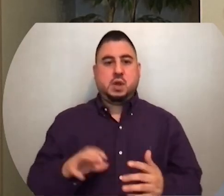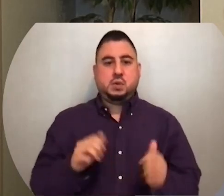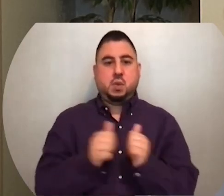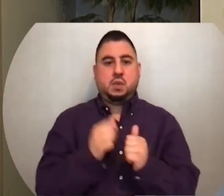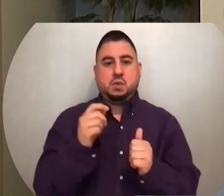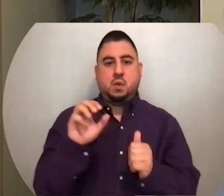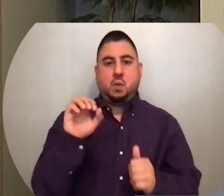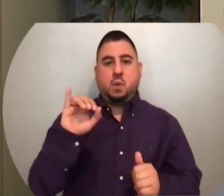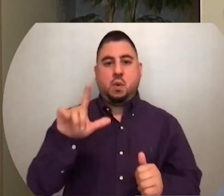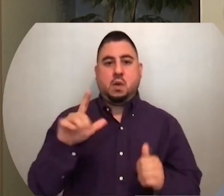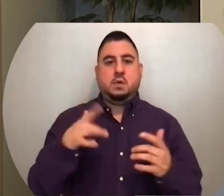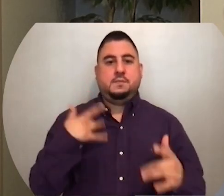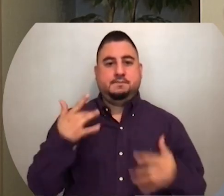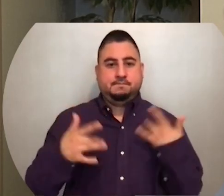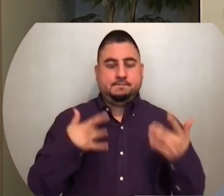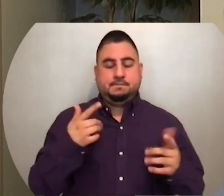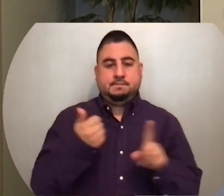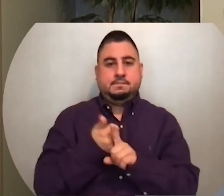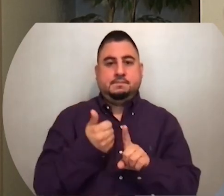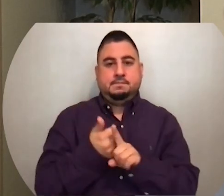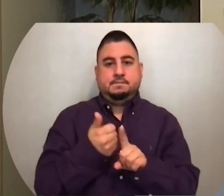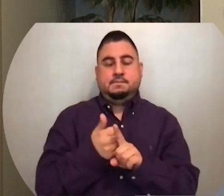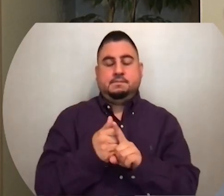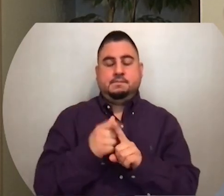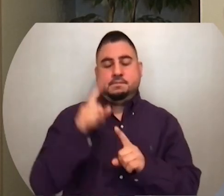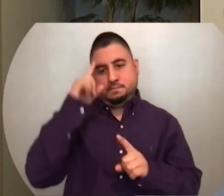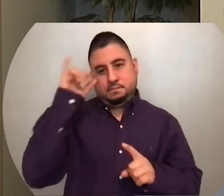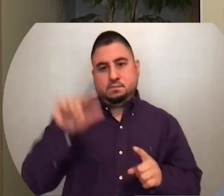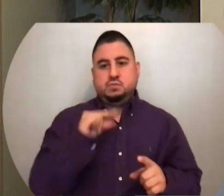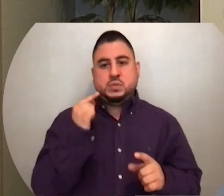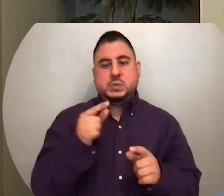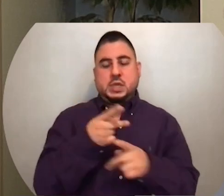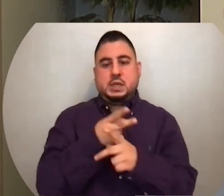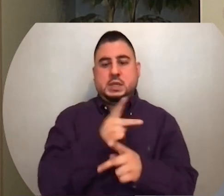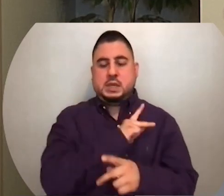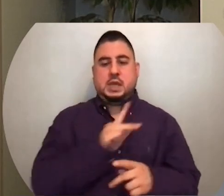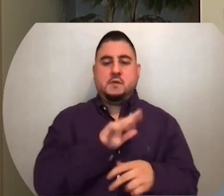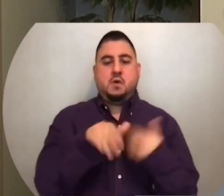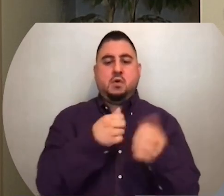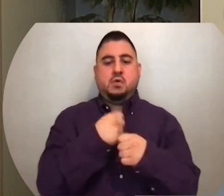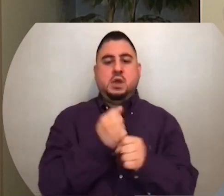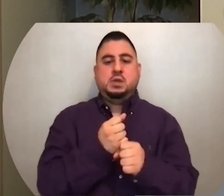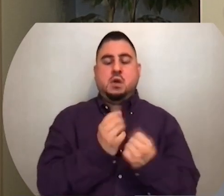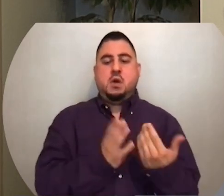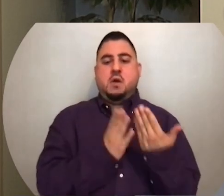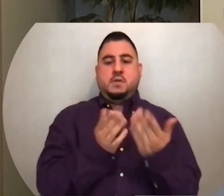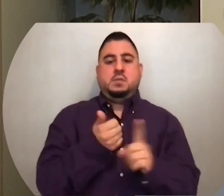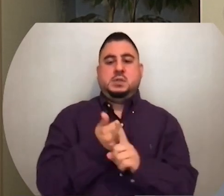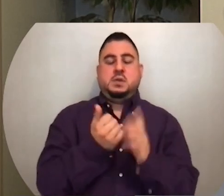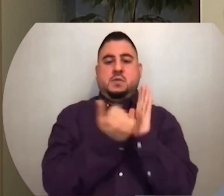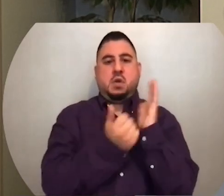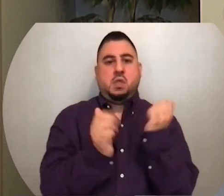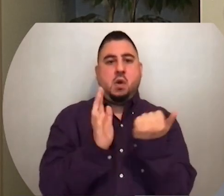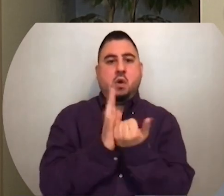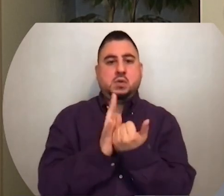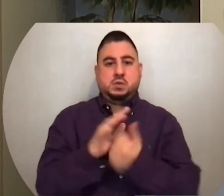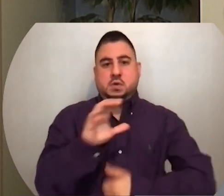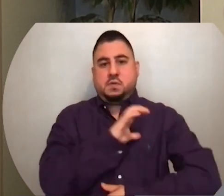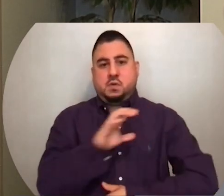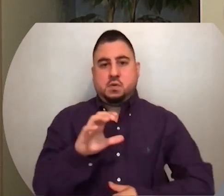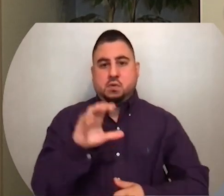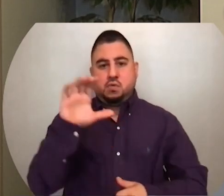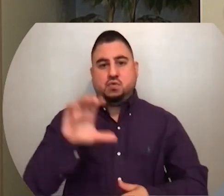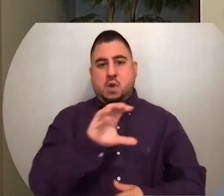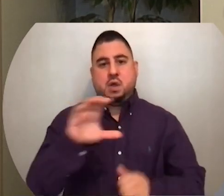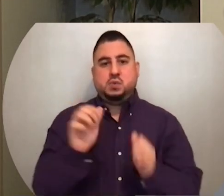the oil of gladness, as eternal priest and King of all creation, so that by offering himself on the altar of the cross, as